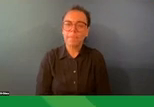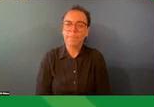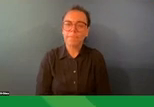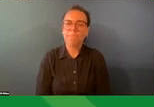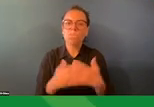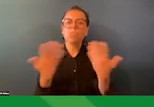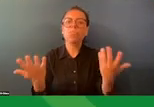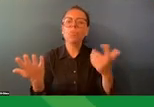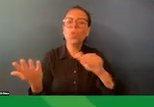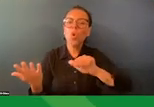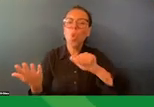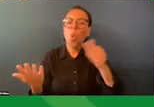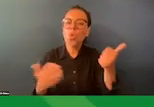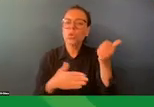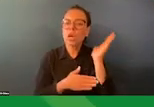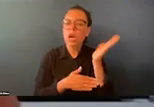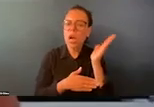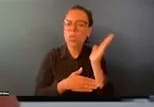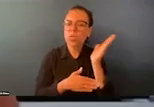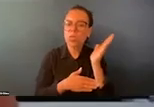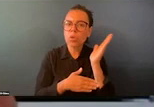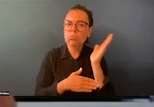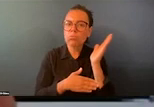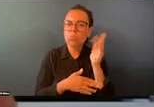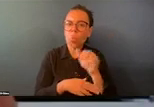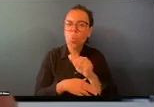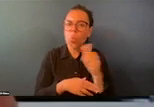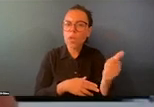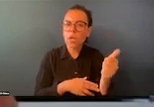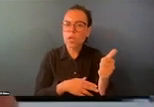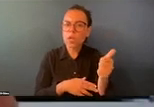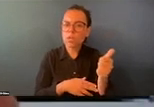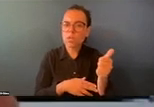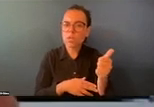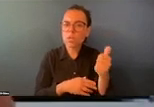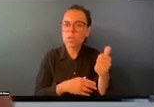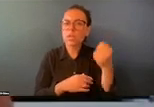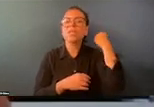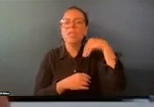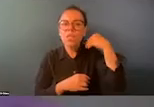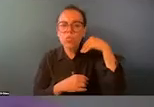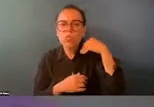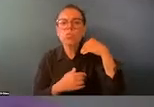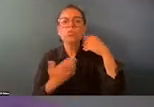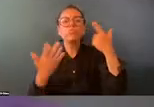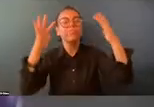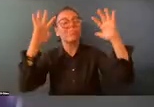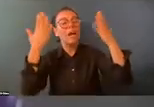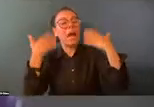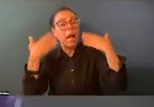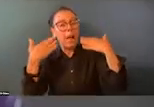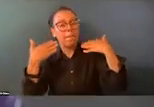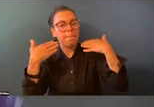And next speaker will Mrs. Zebuniso Muminzoda, Country Director in Tajikistan, the